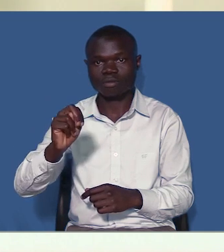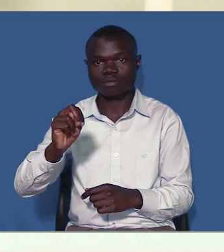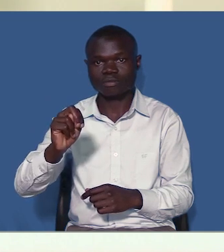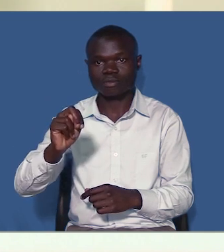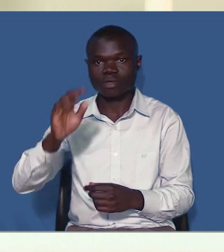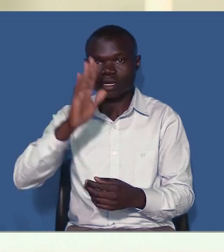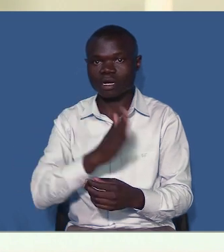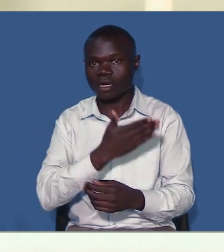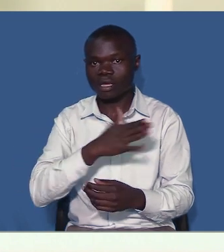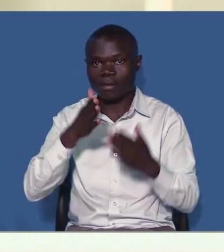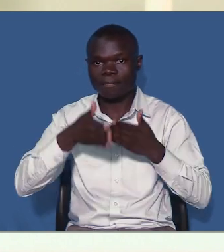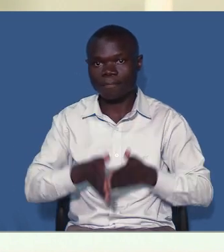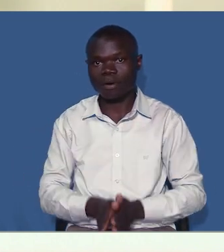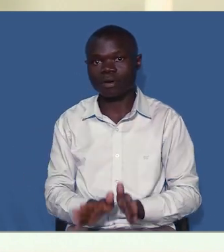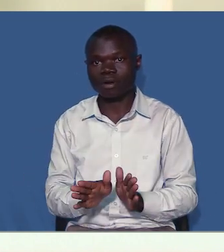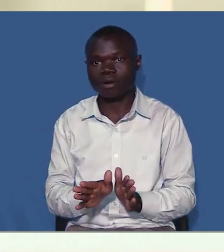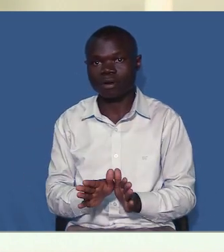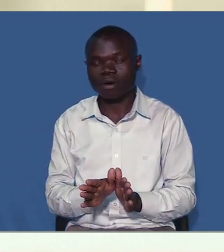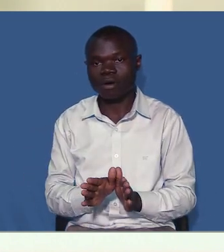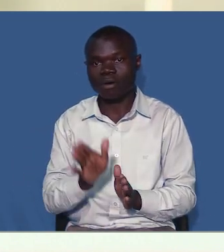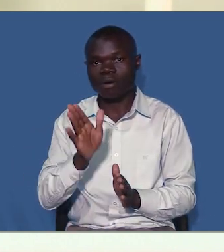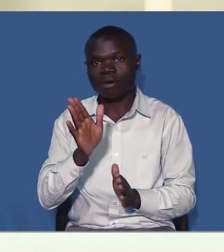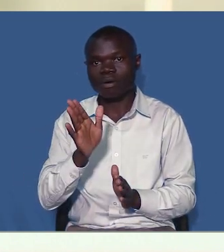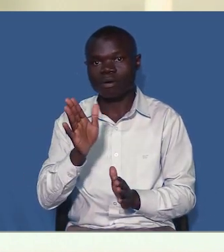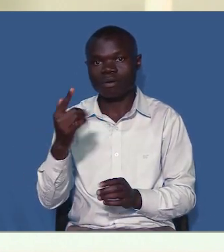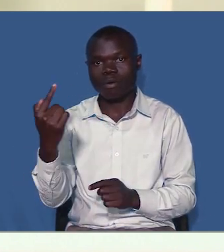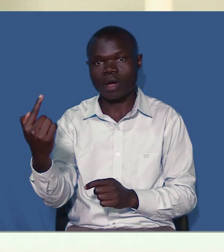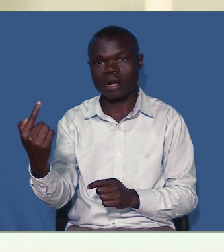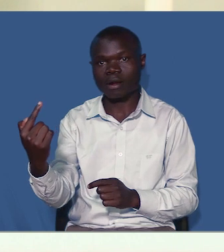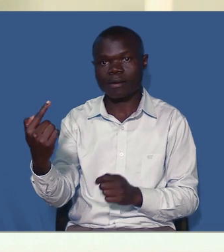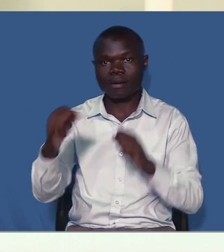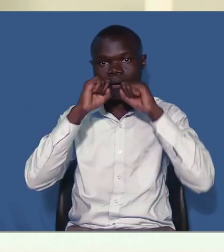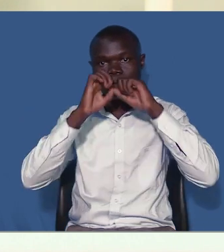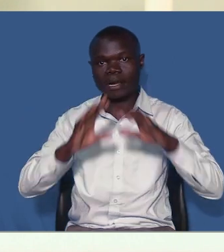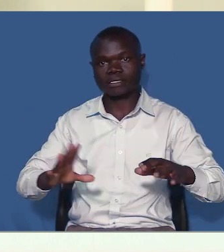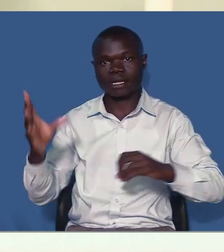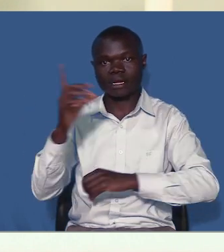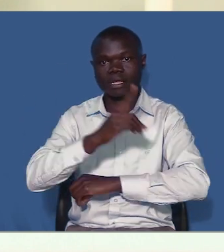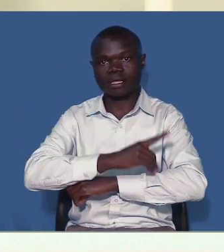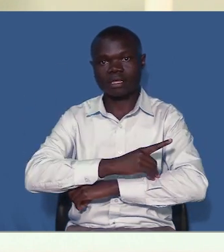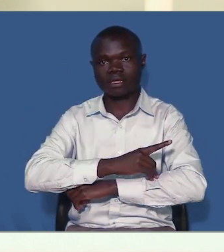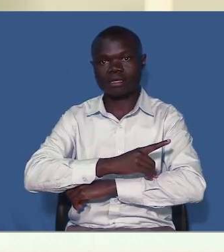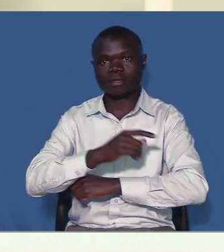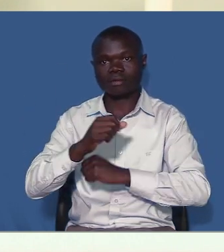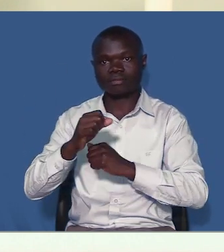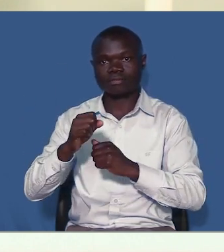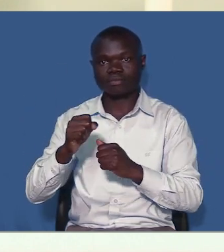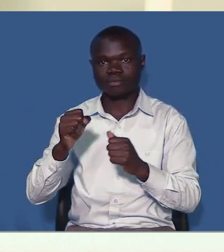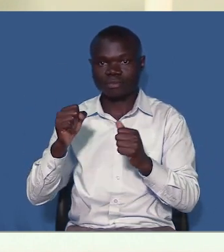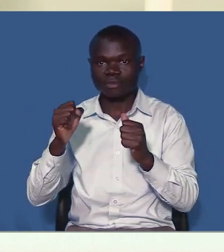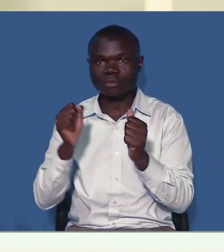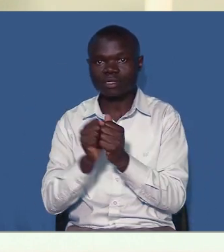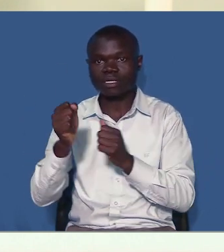The hymn was born on one blessed day in 1873 when Fanny paid her